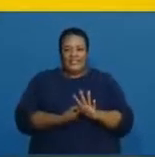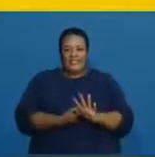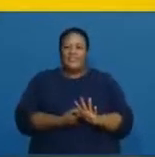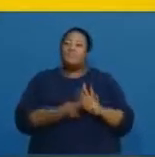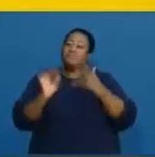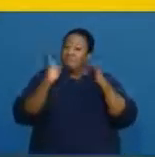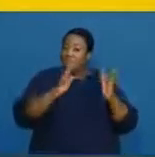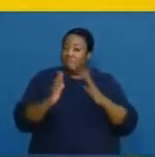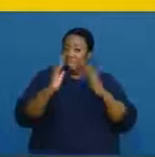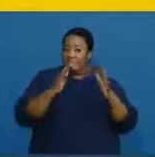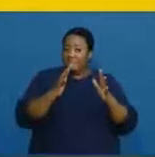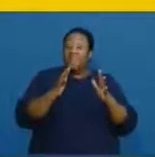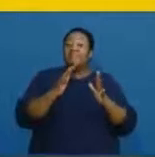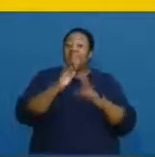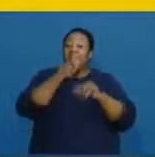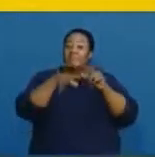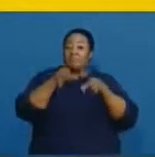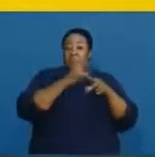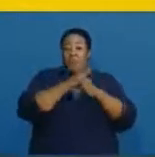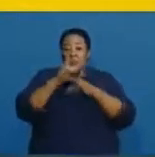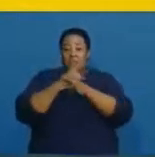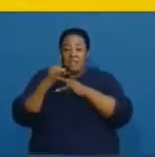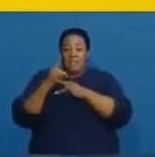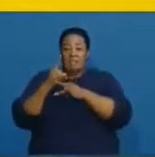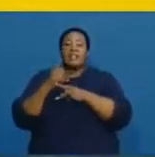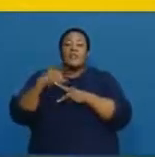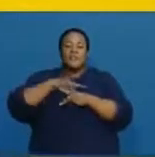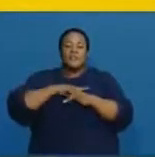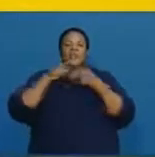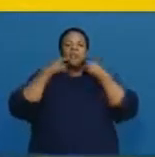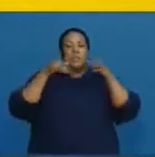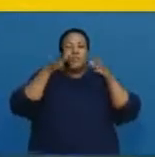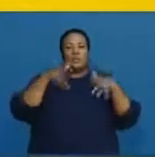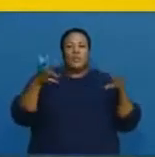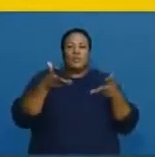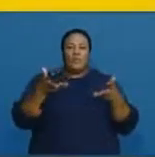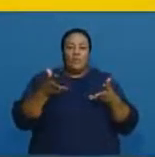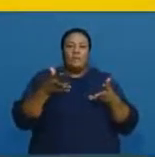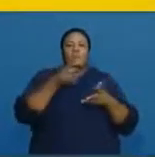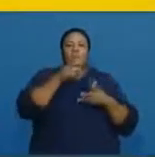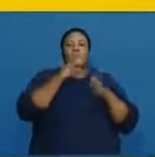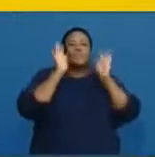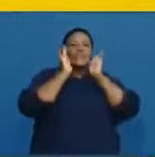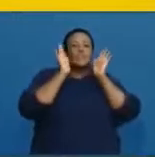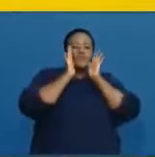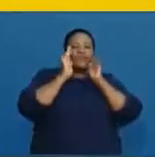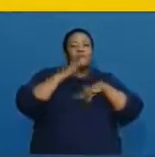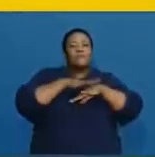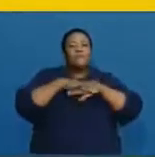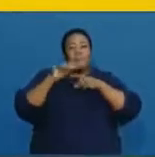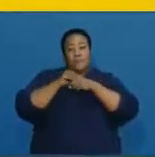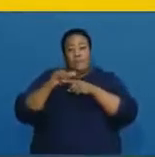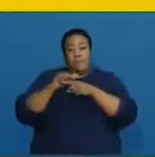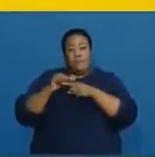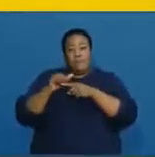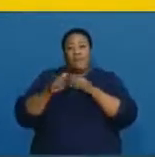big congratulations to all of our competition winners who will be announced after the show on our Facebook page. For more revision, go